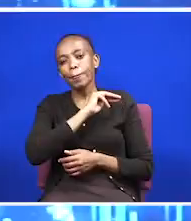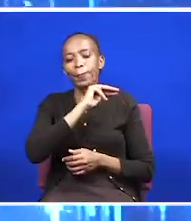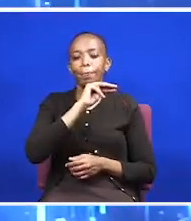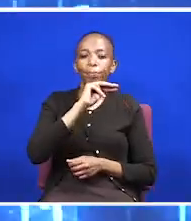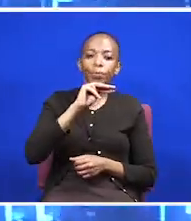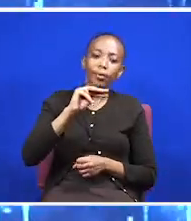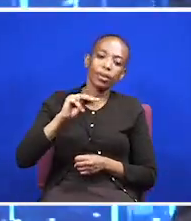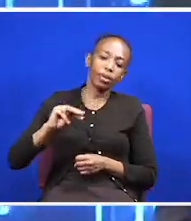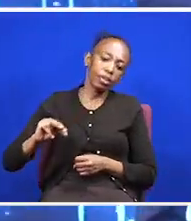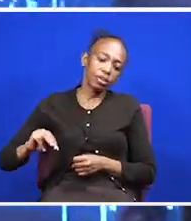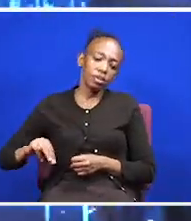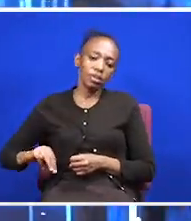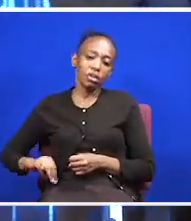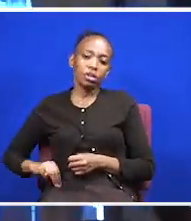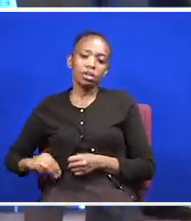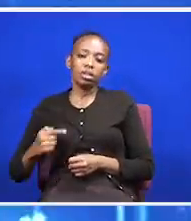Masia